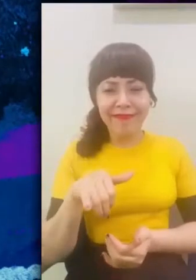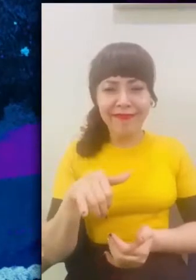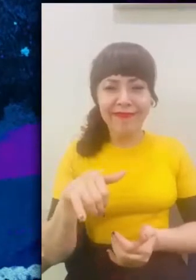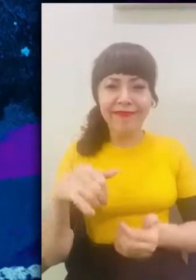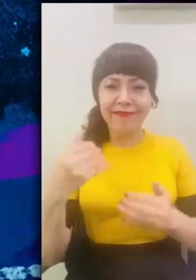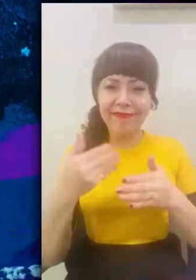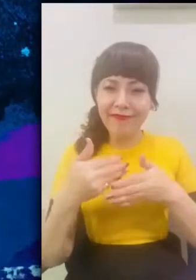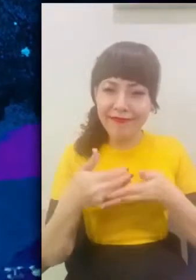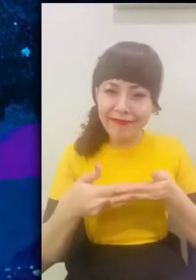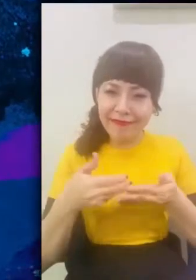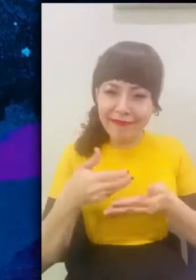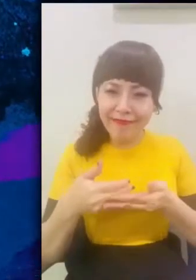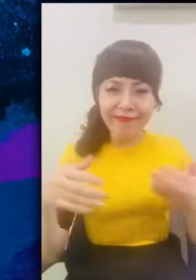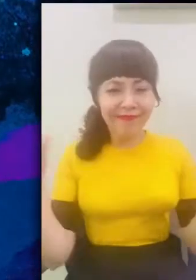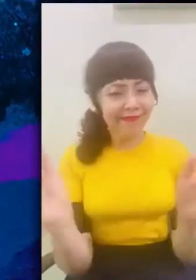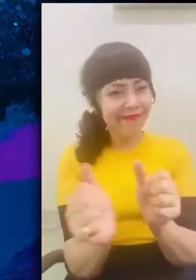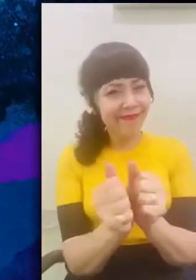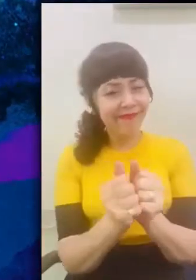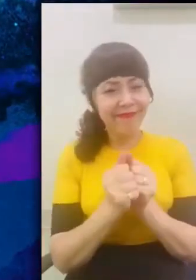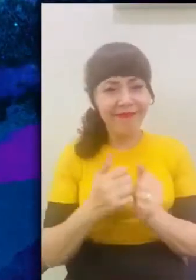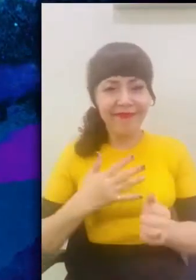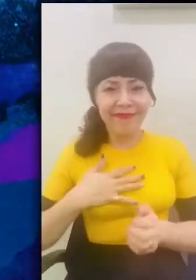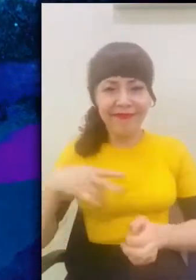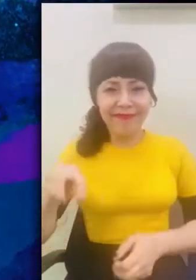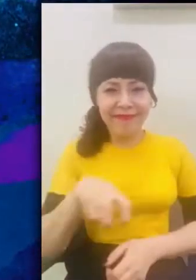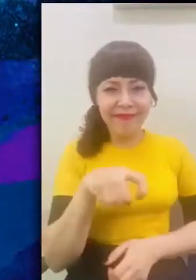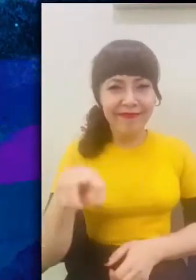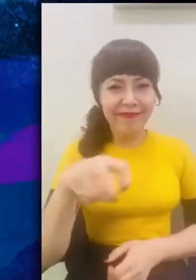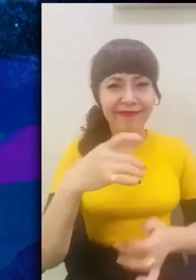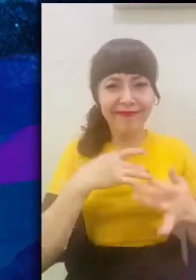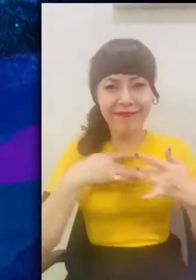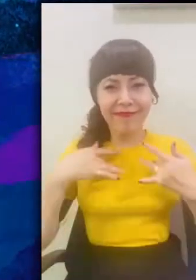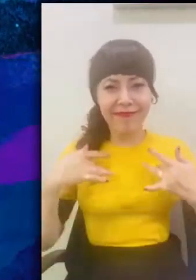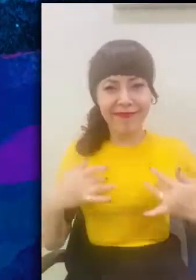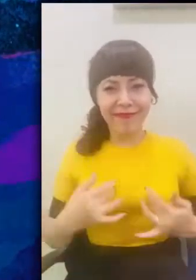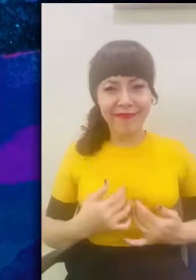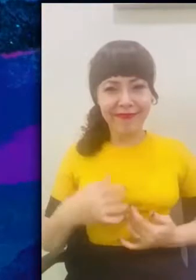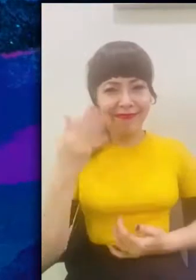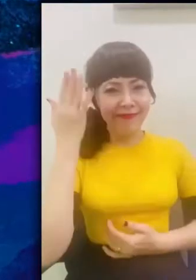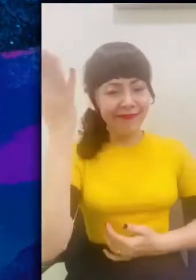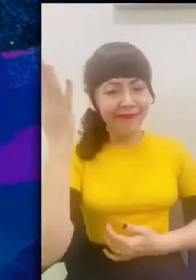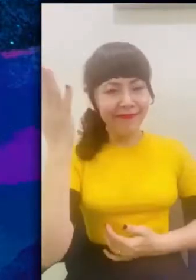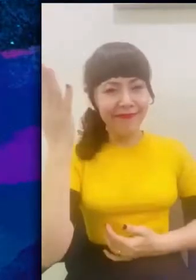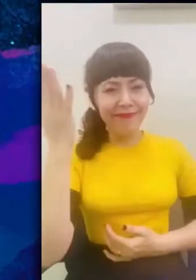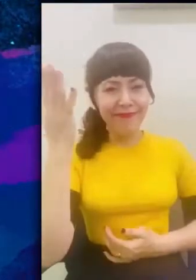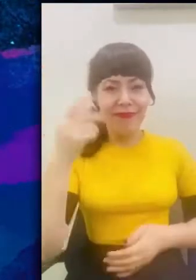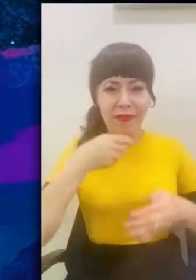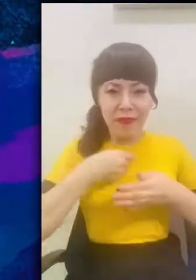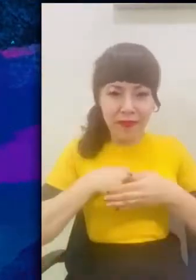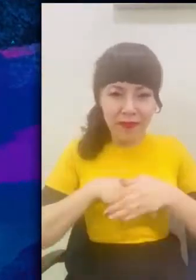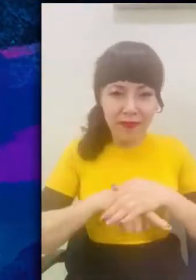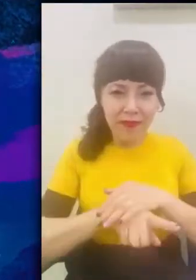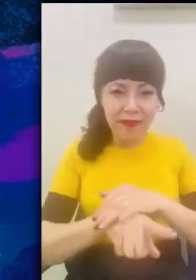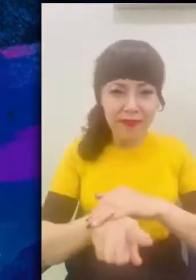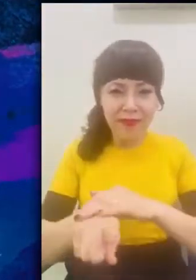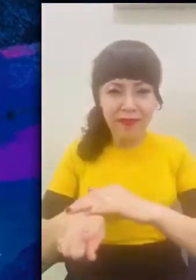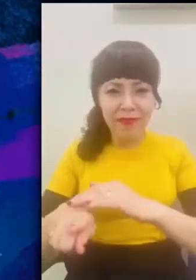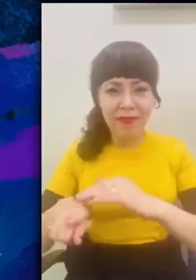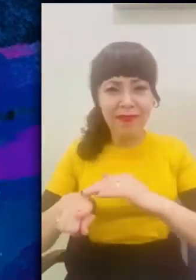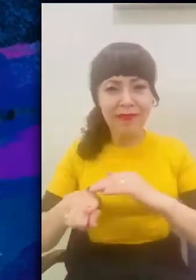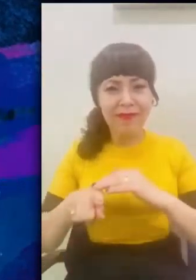a fetter bind my wandering heart to thee. Prone